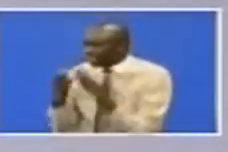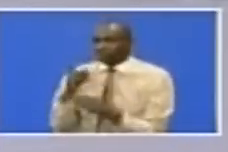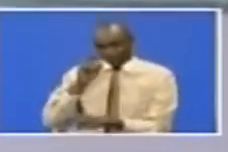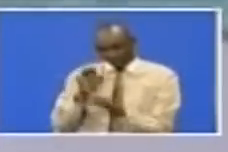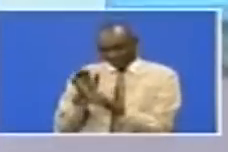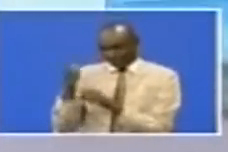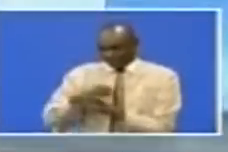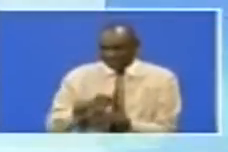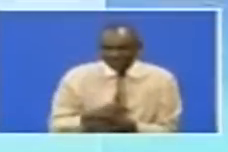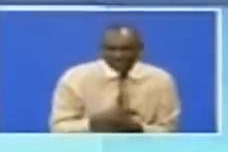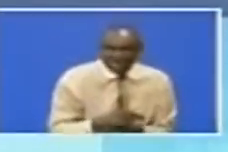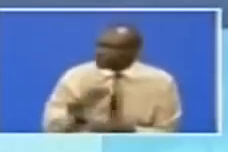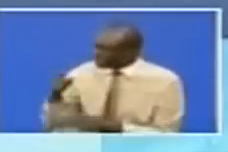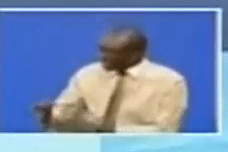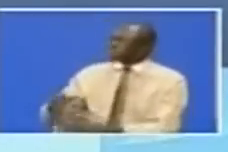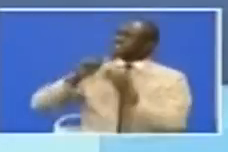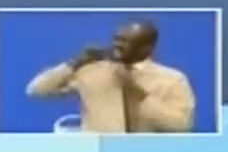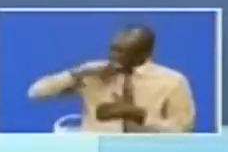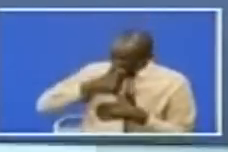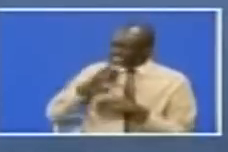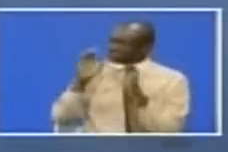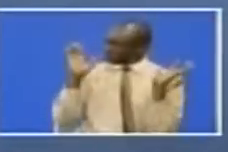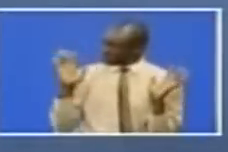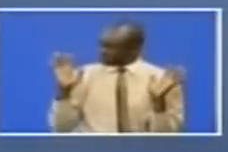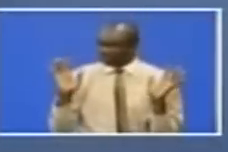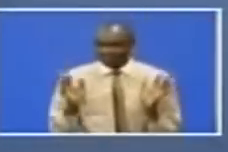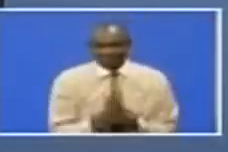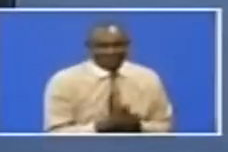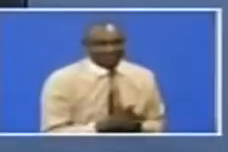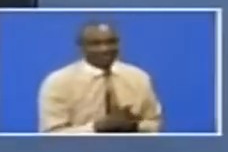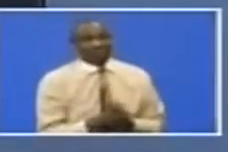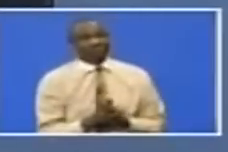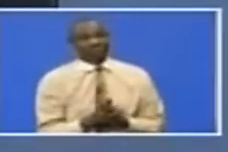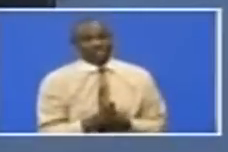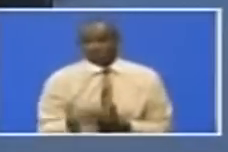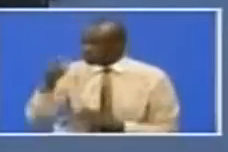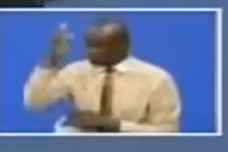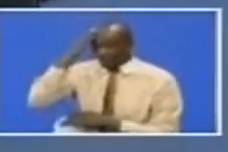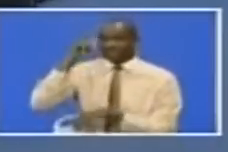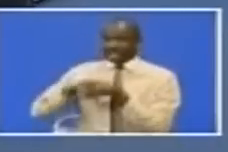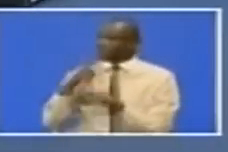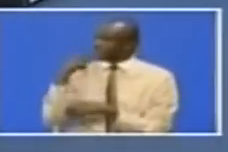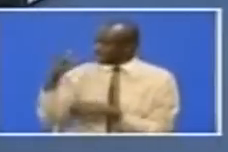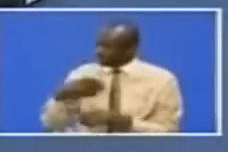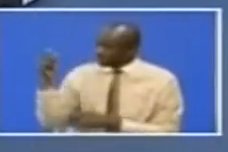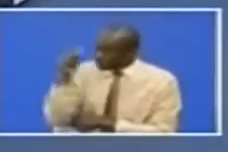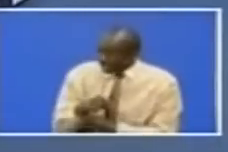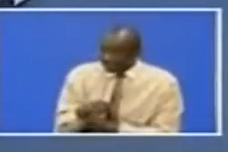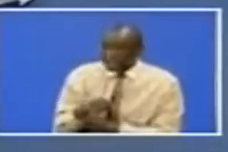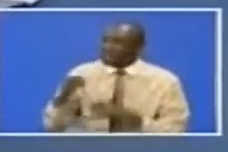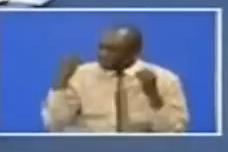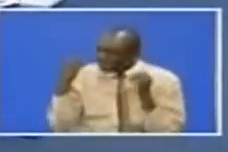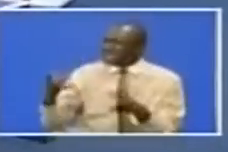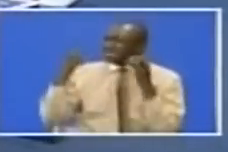It's my pleasure. I have to say, you look really, really nice. I'm humbled. Thank you. You know, so when I said you're coming on the show, mm-hmm. there are very